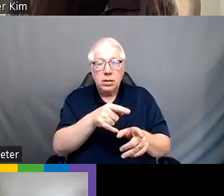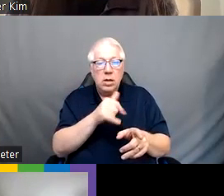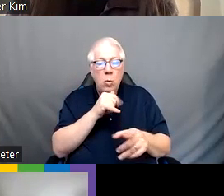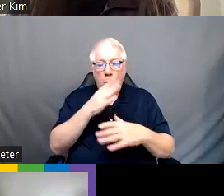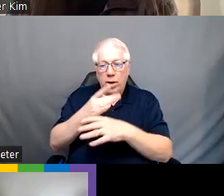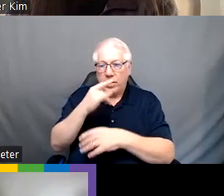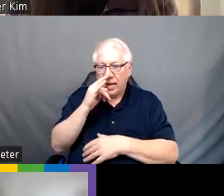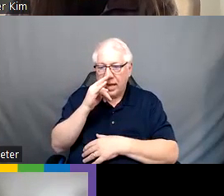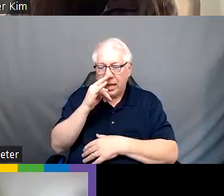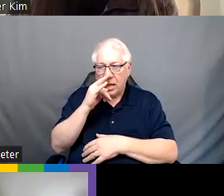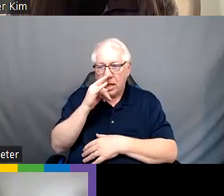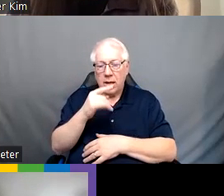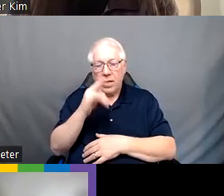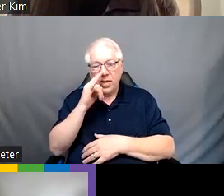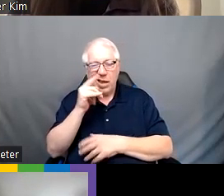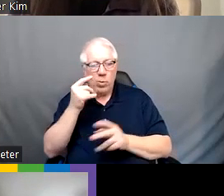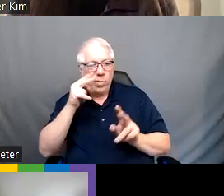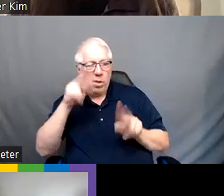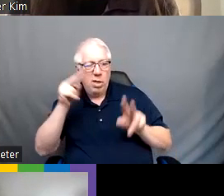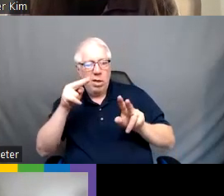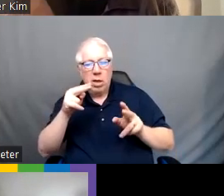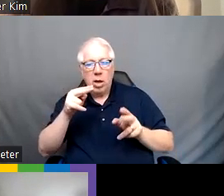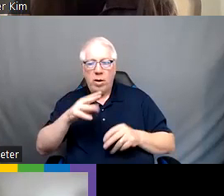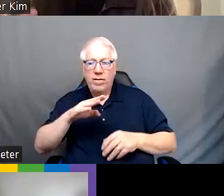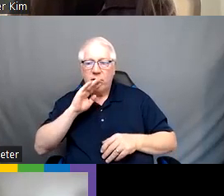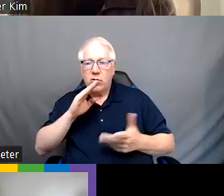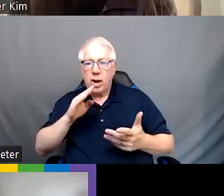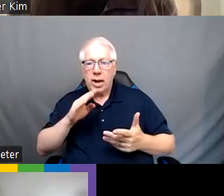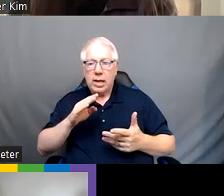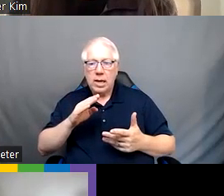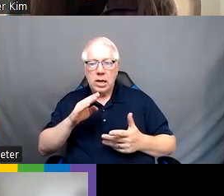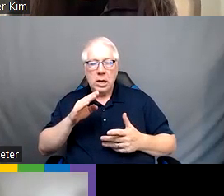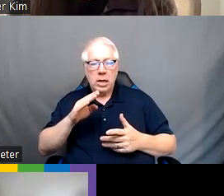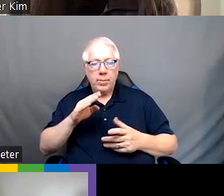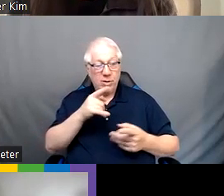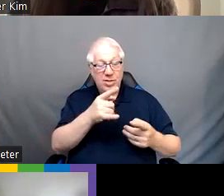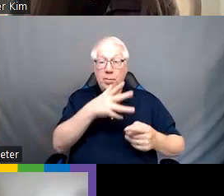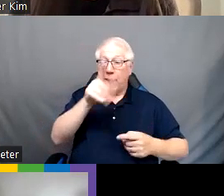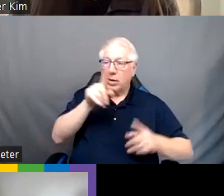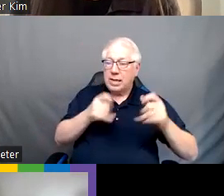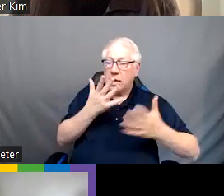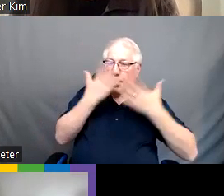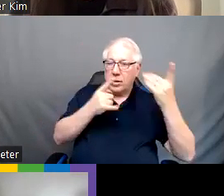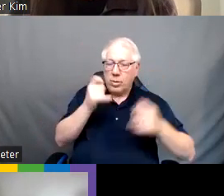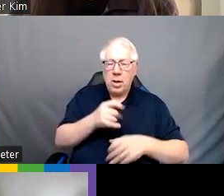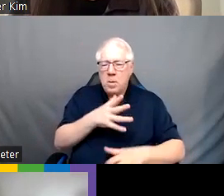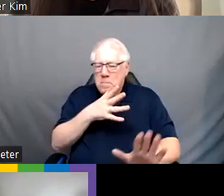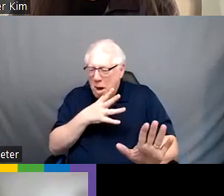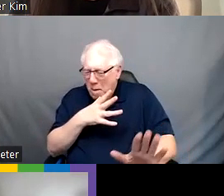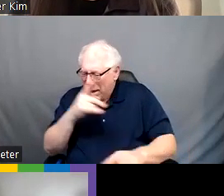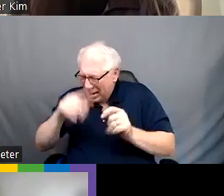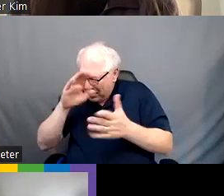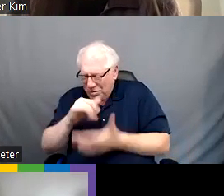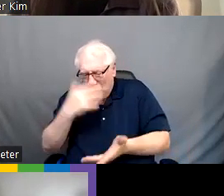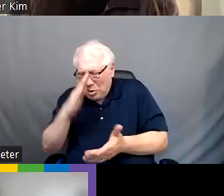kid, where their kid isn't going to be judging them or getting so frustrated they're even asking all these embarrassing questions that, Mom, I can't believe you don't know this